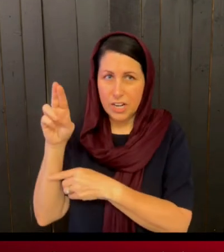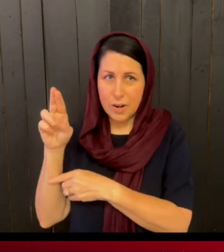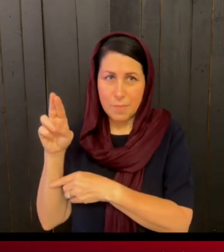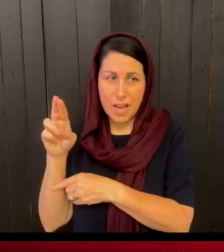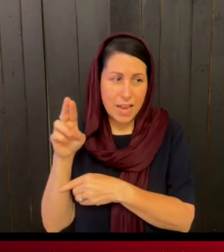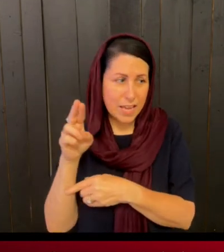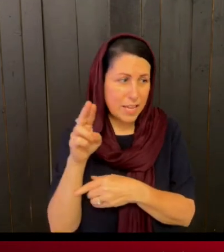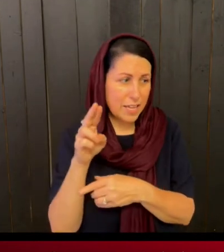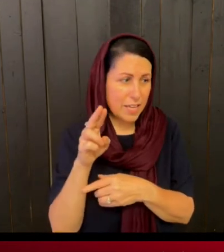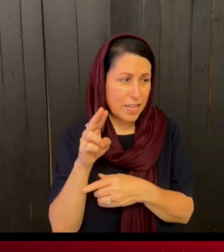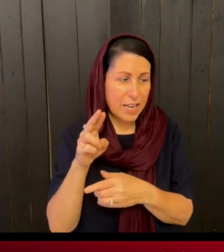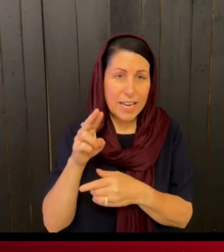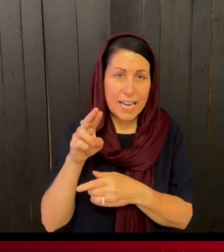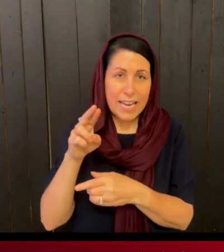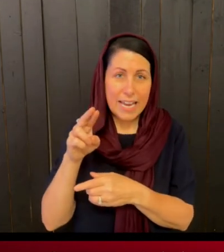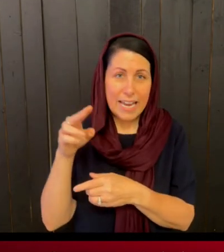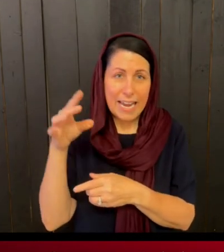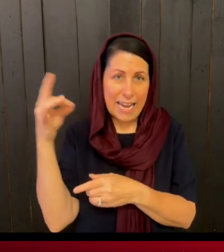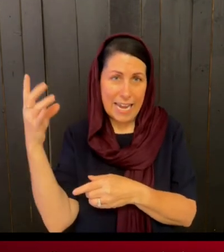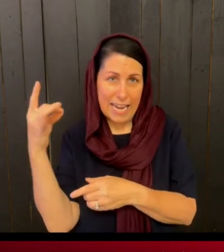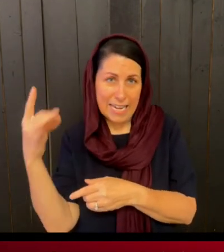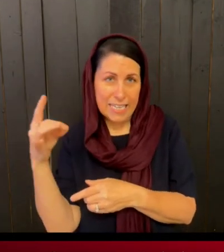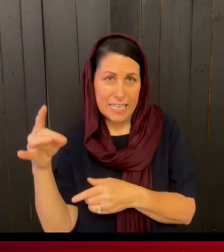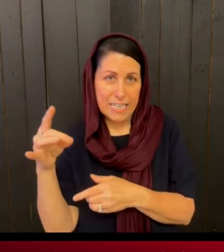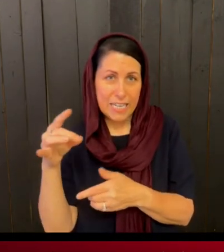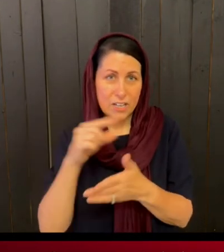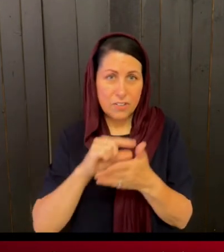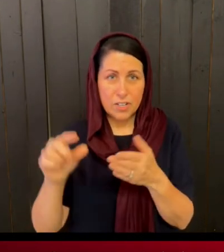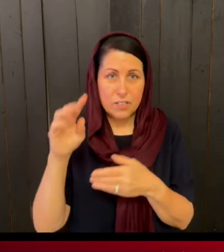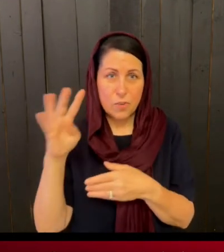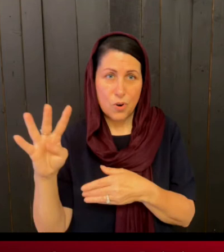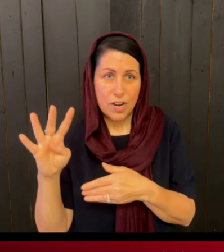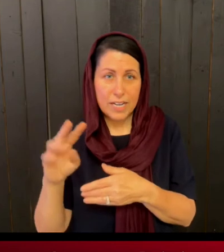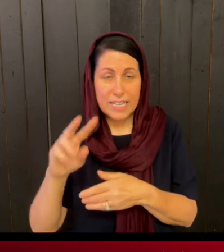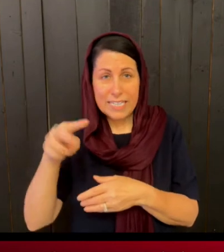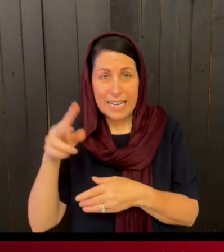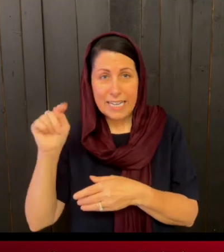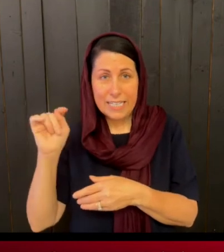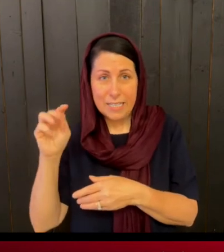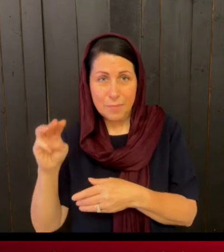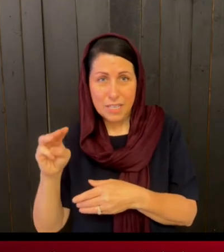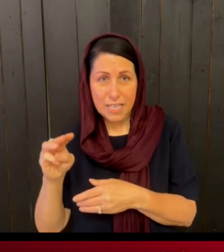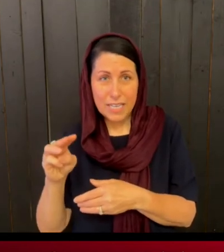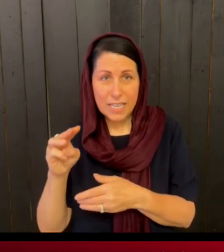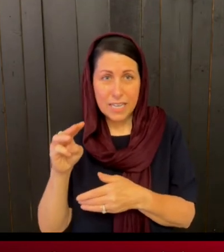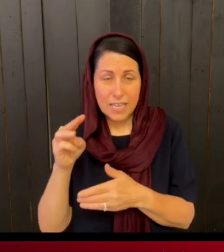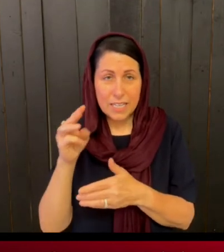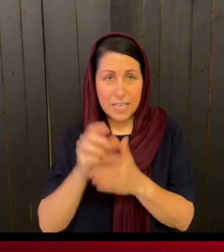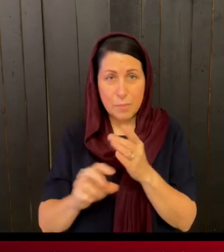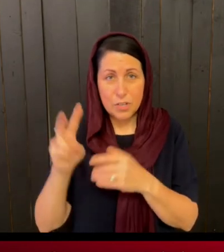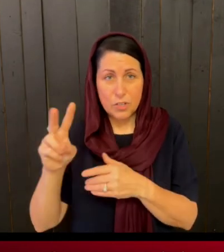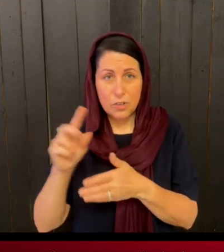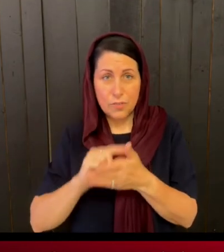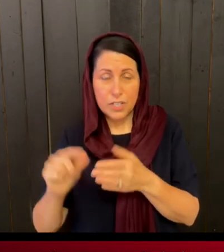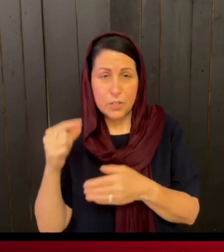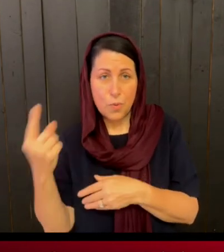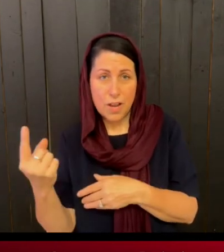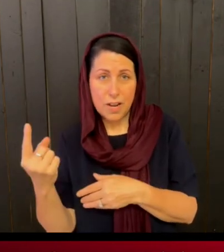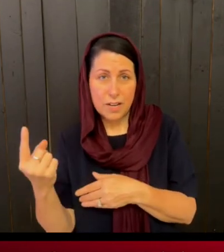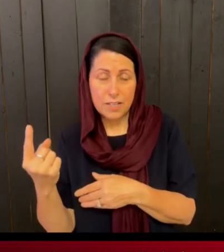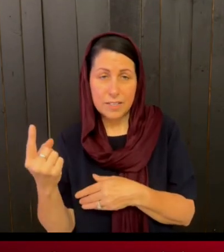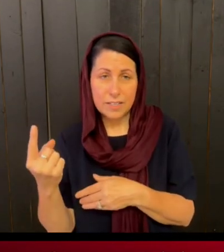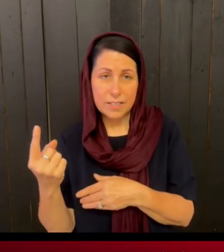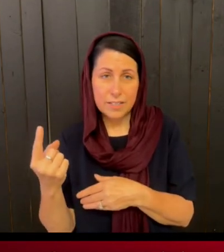4, 2 Timothy 2, 21. So if you want to write these down and look them up later, it's up to you. Feel